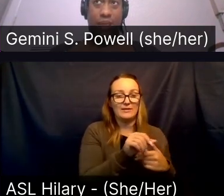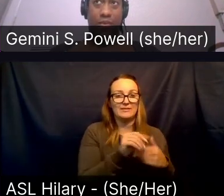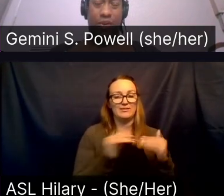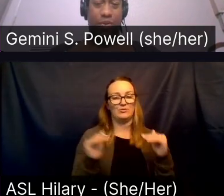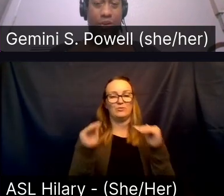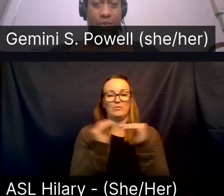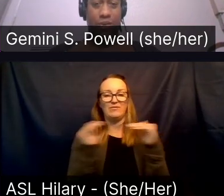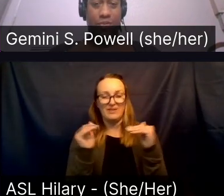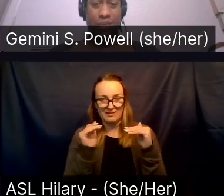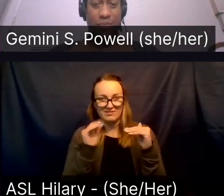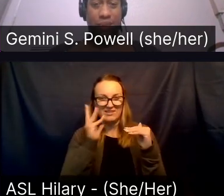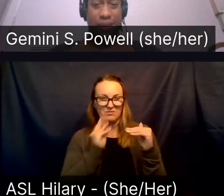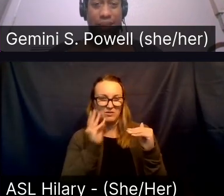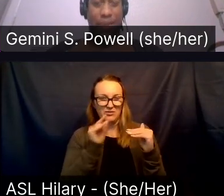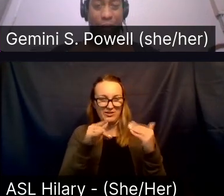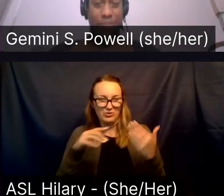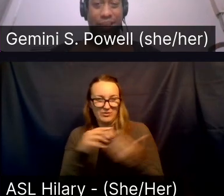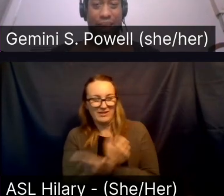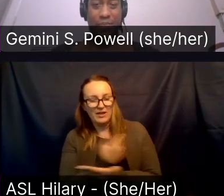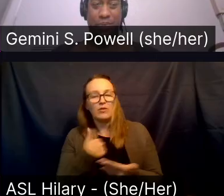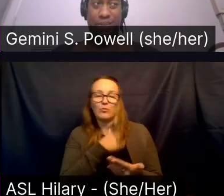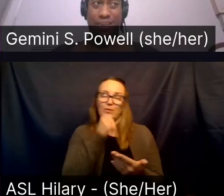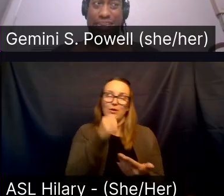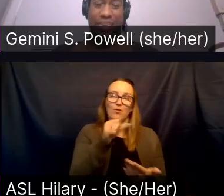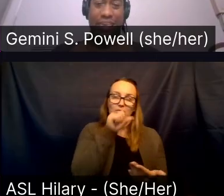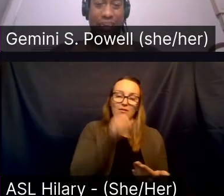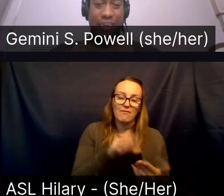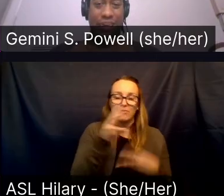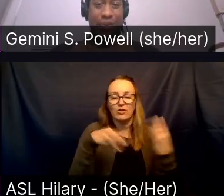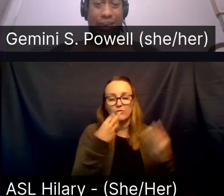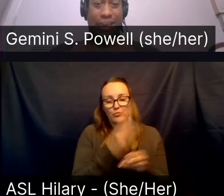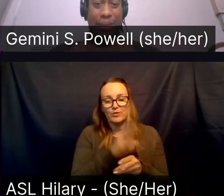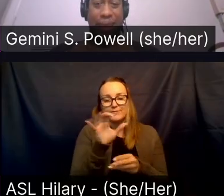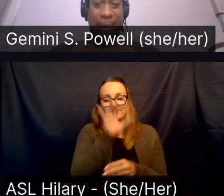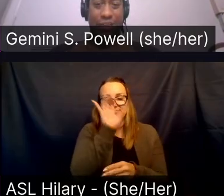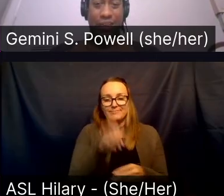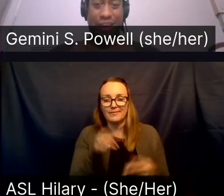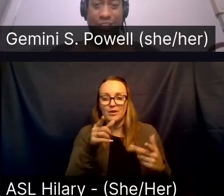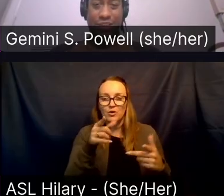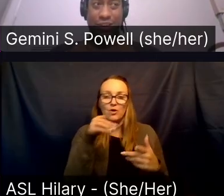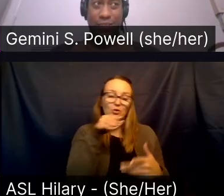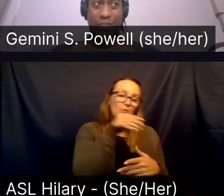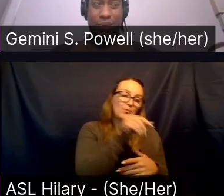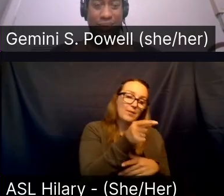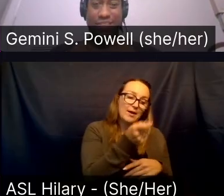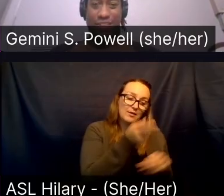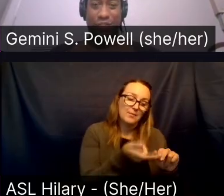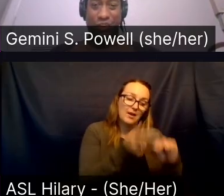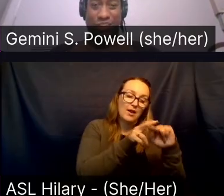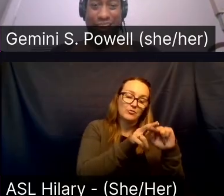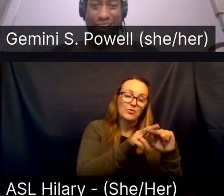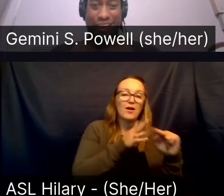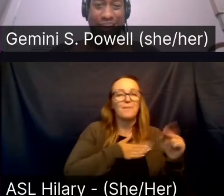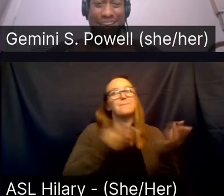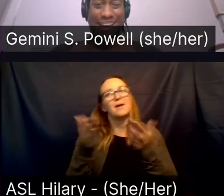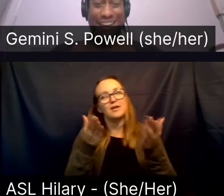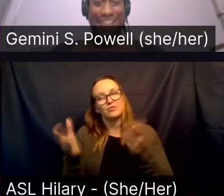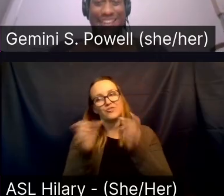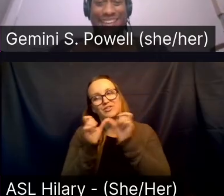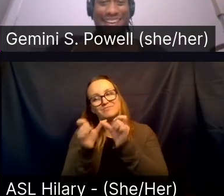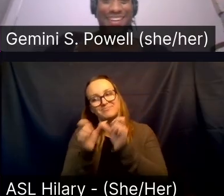love it that we're in a world where it's much a pay-to-play game, but like, you know, I pay a little extra, but my servers stay